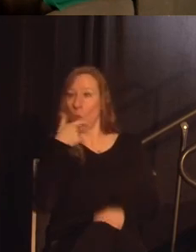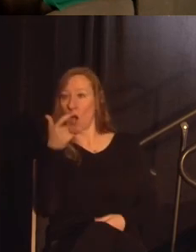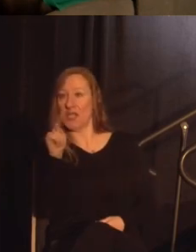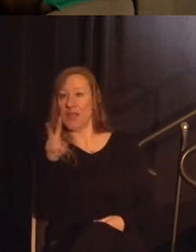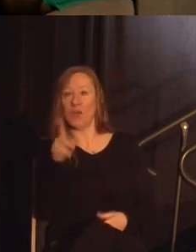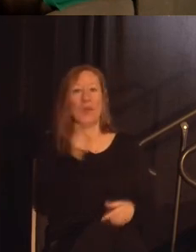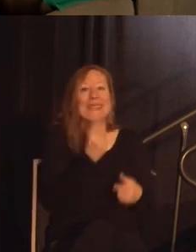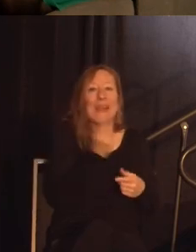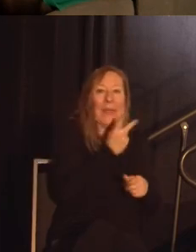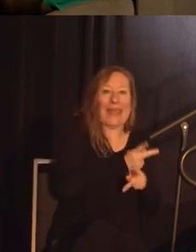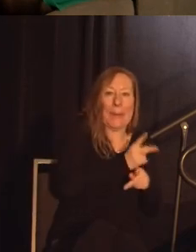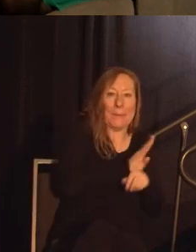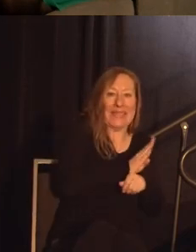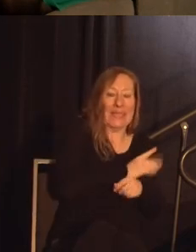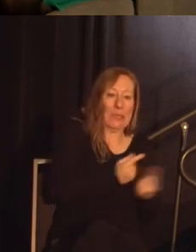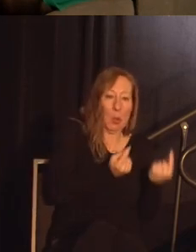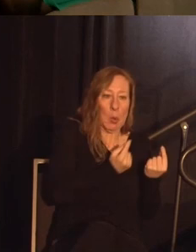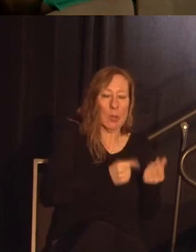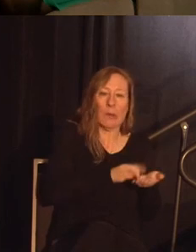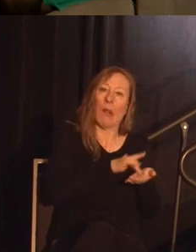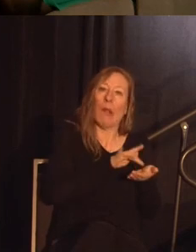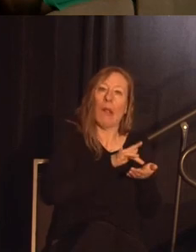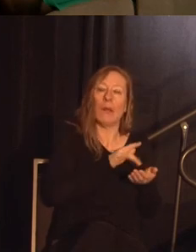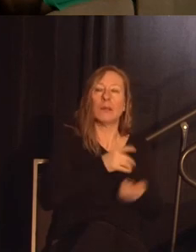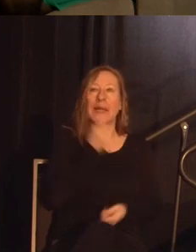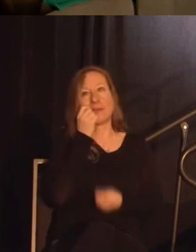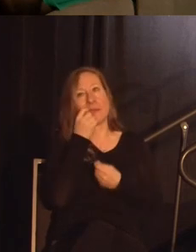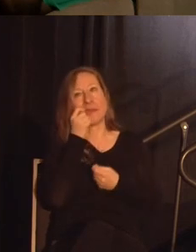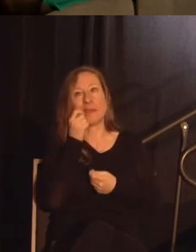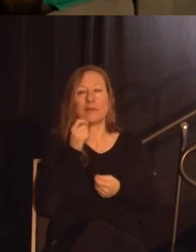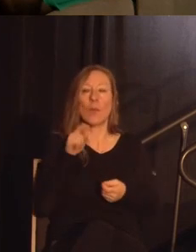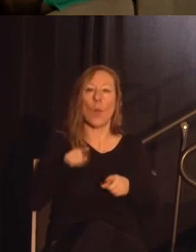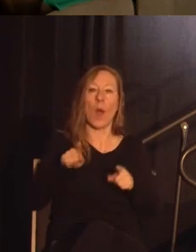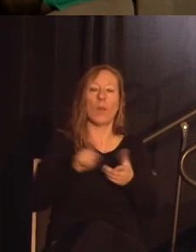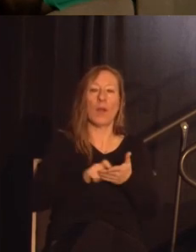to, and then what am I eating while I write this book?